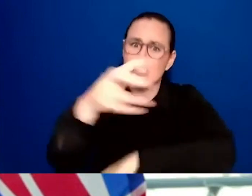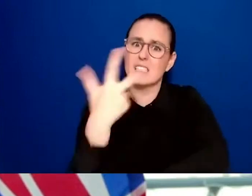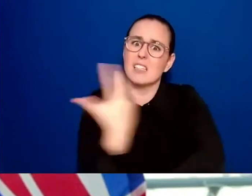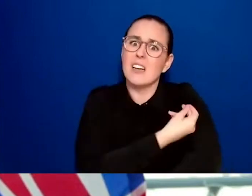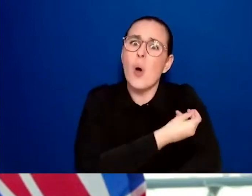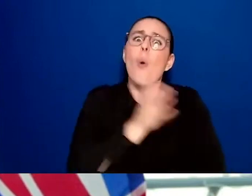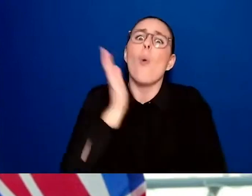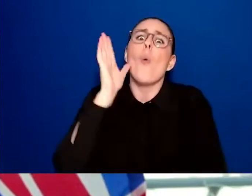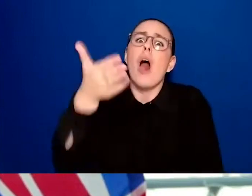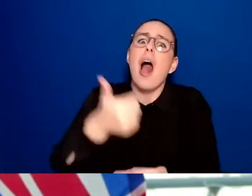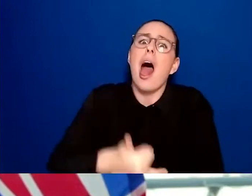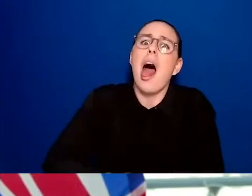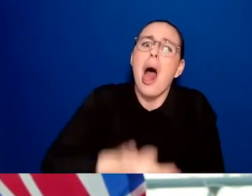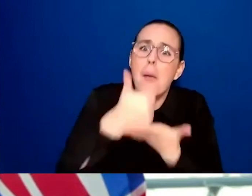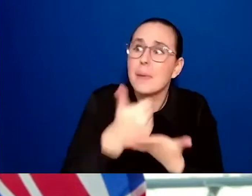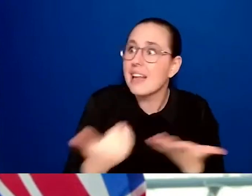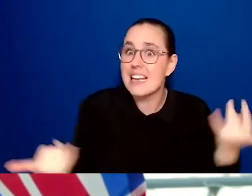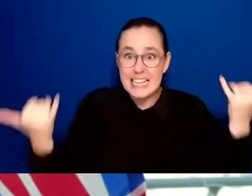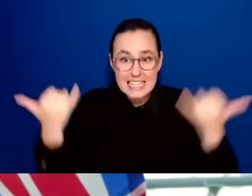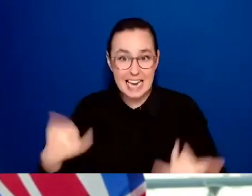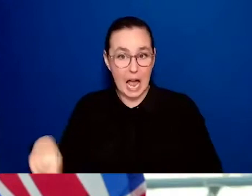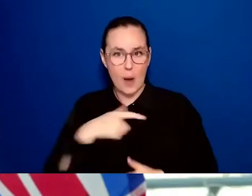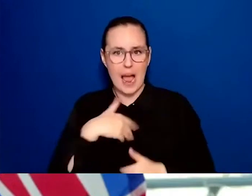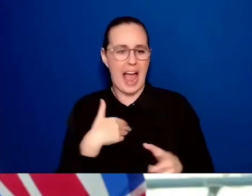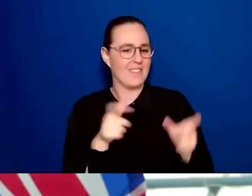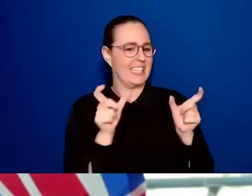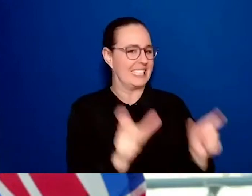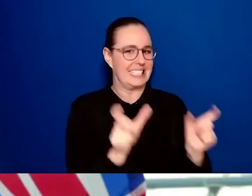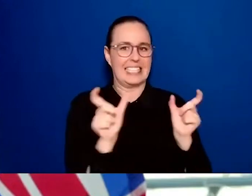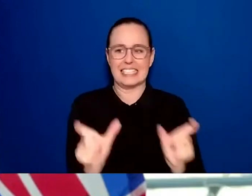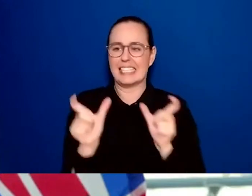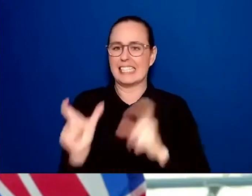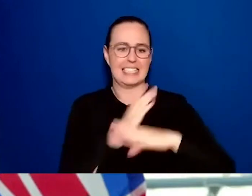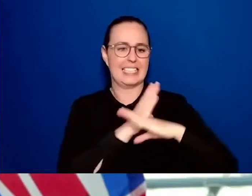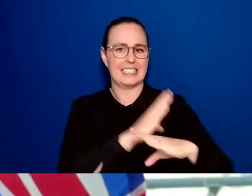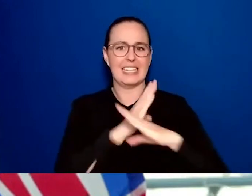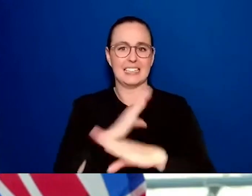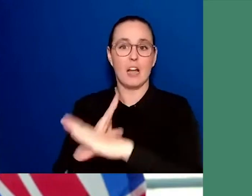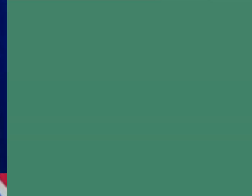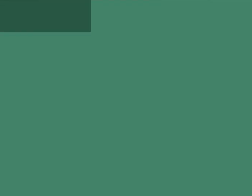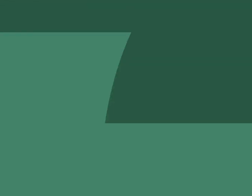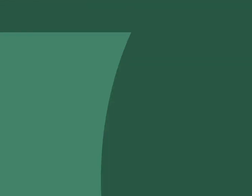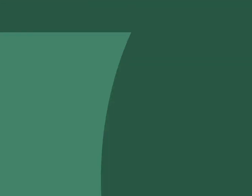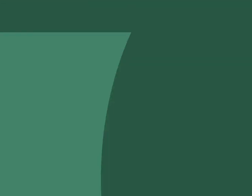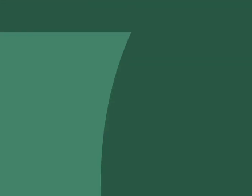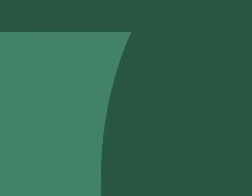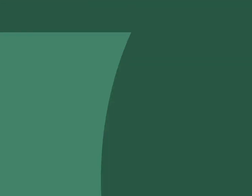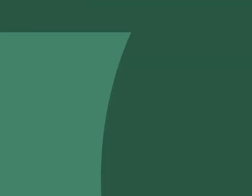And that's one of the tools that we have is the vaccine card to help us do that.